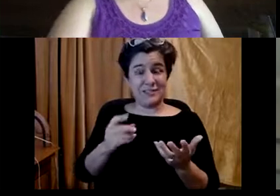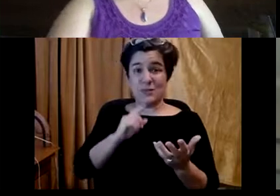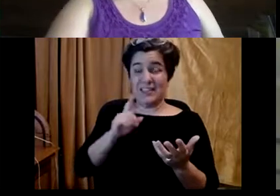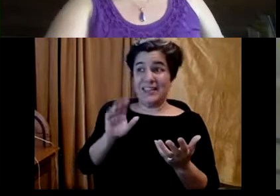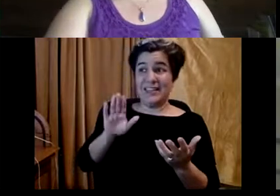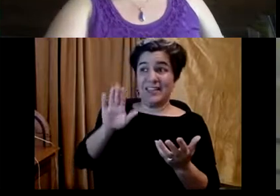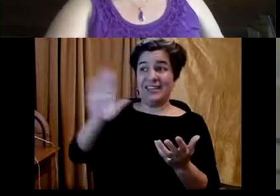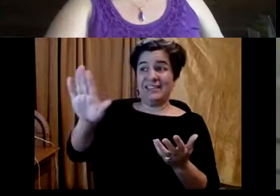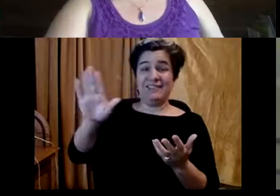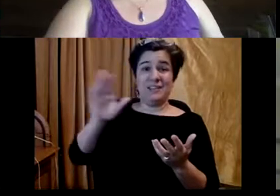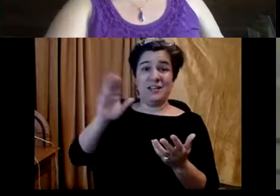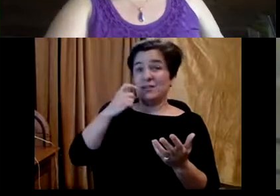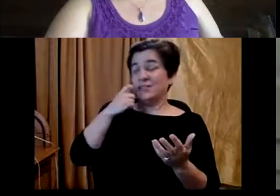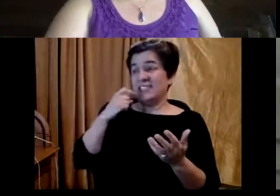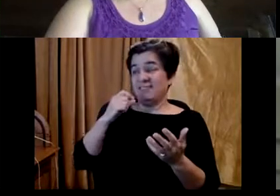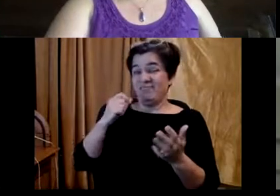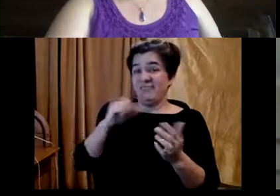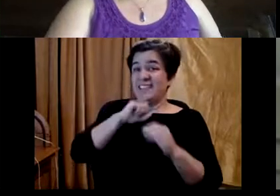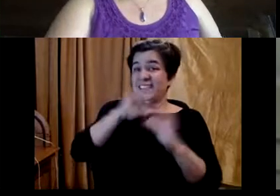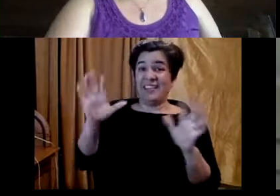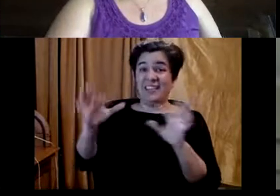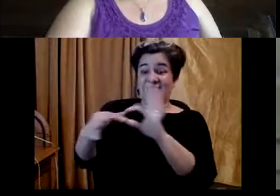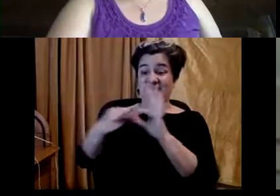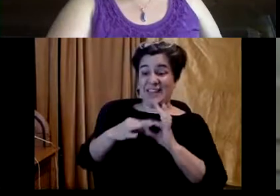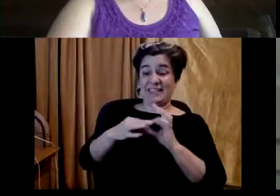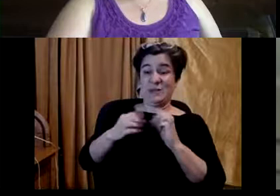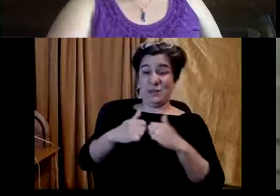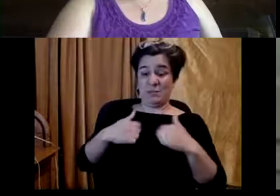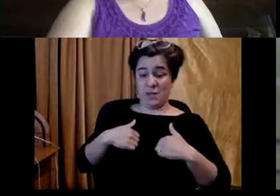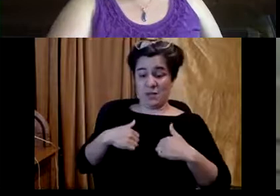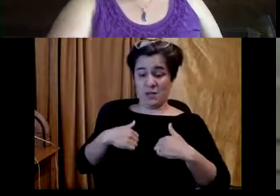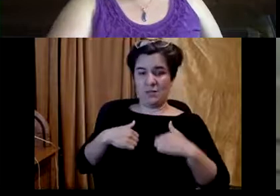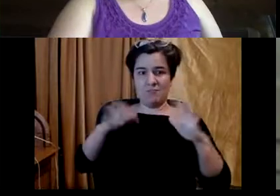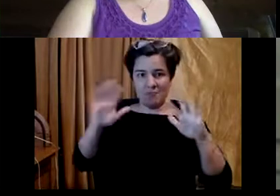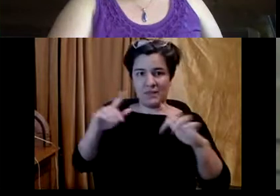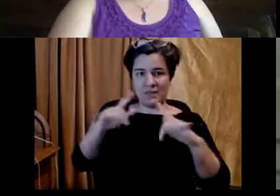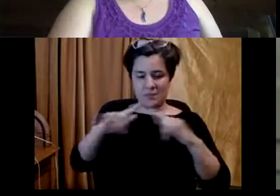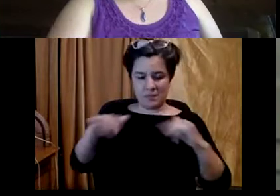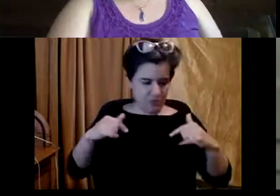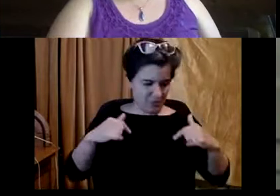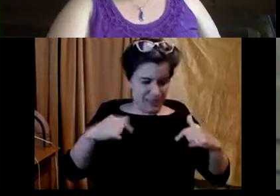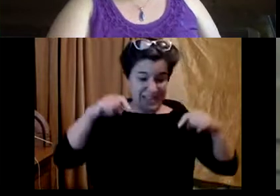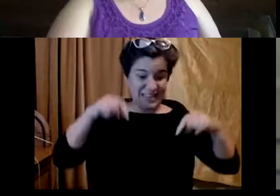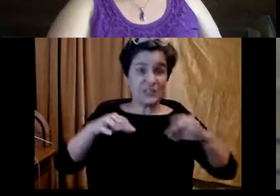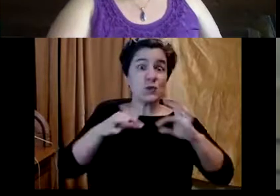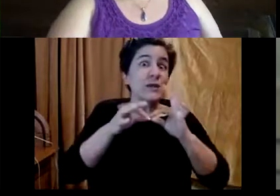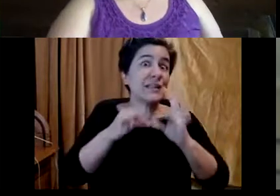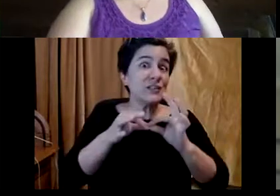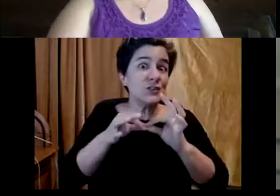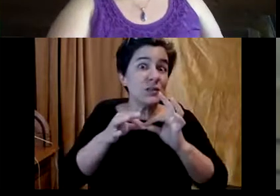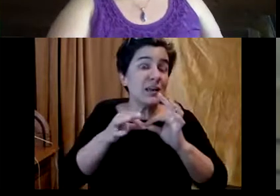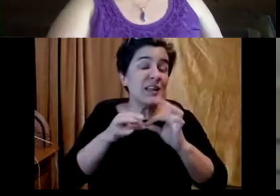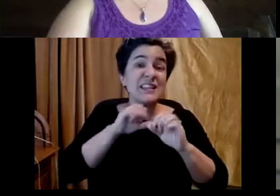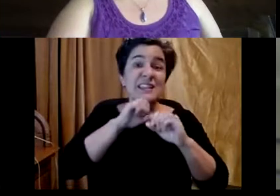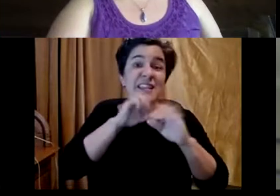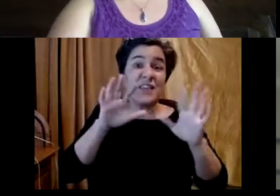with me. And at the same time, this has nothing to do with me. It was this, this double, this despair